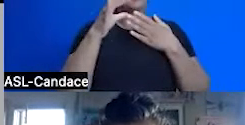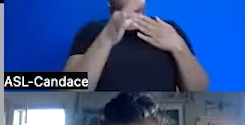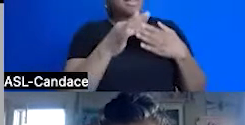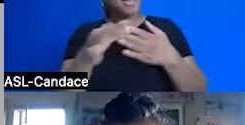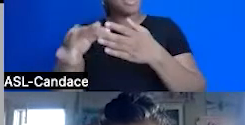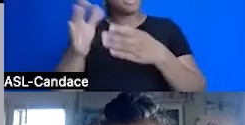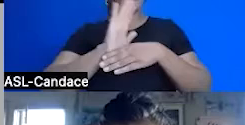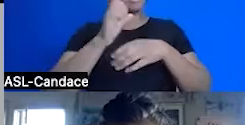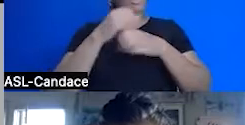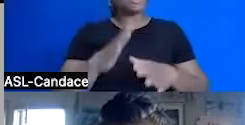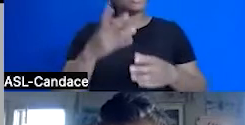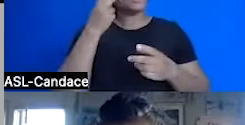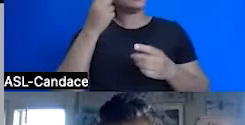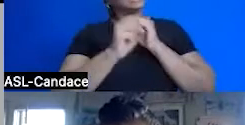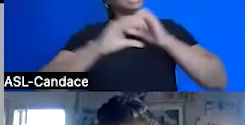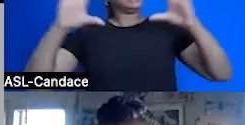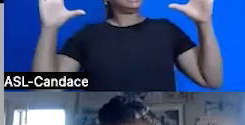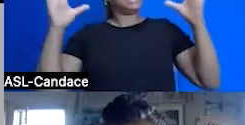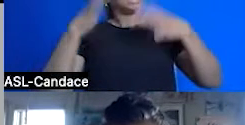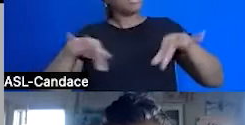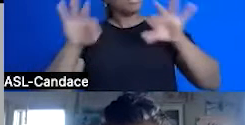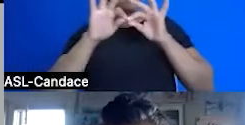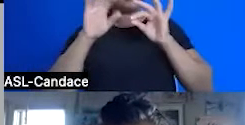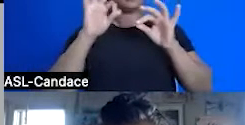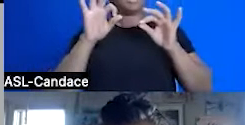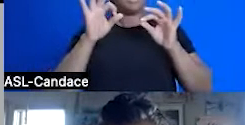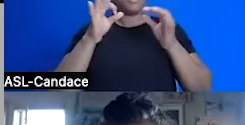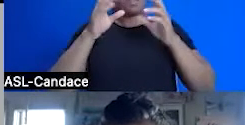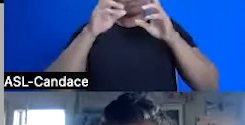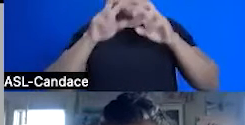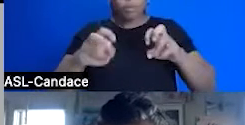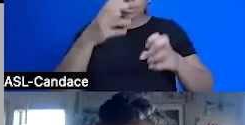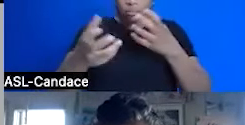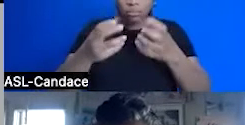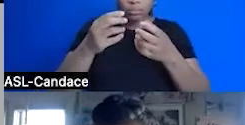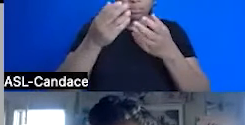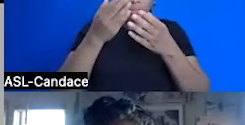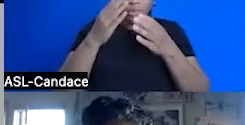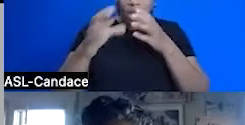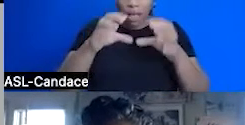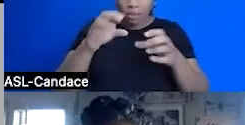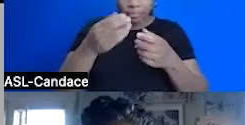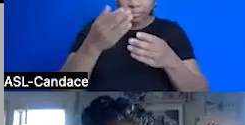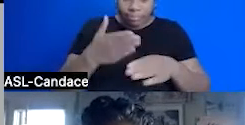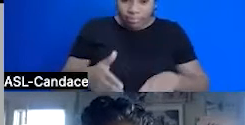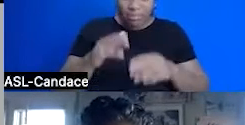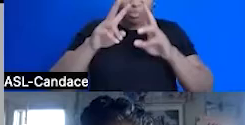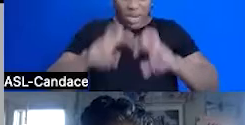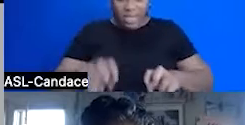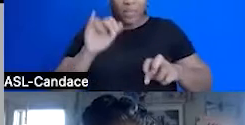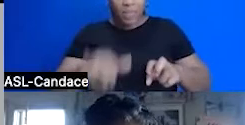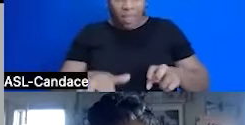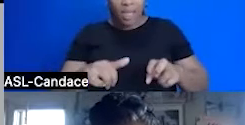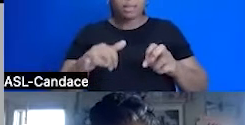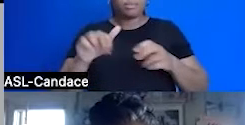filmmakers to see the importance of unpacking these practice questions, eventually then leading to an authentic story.